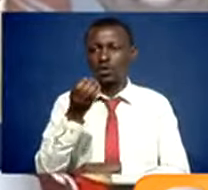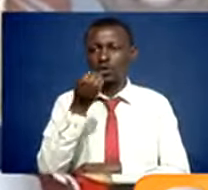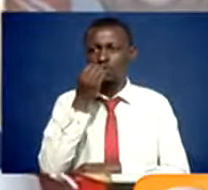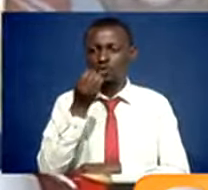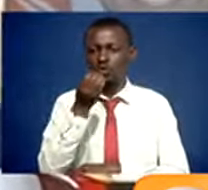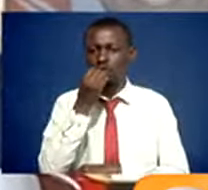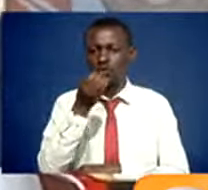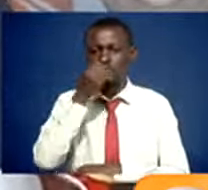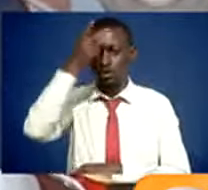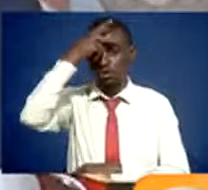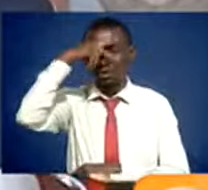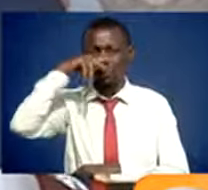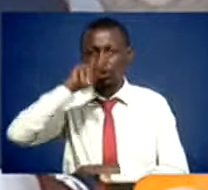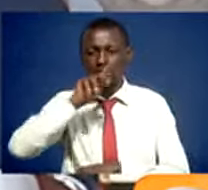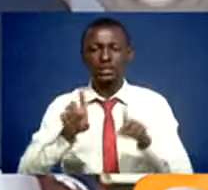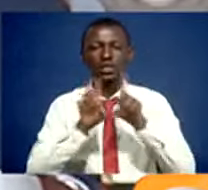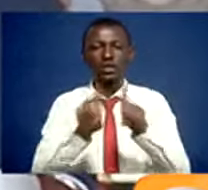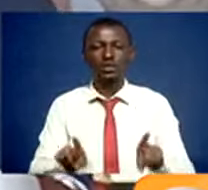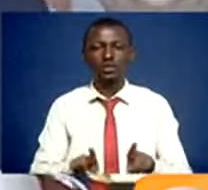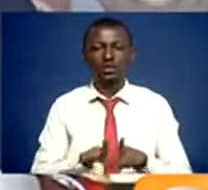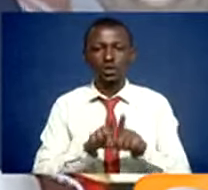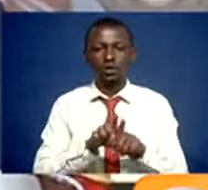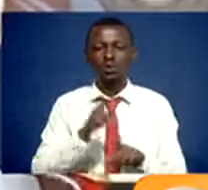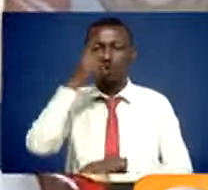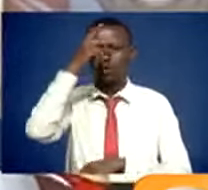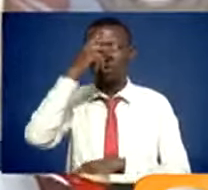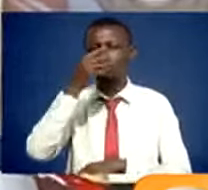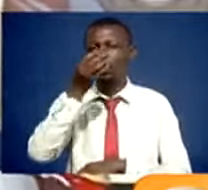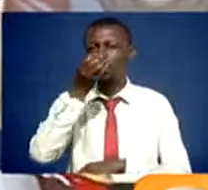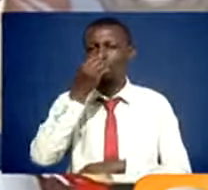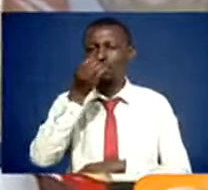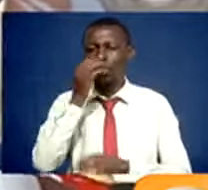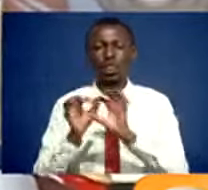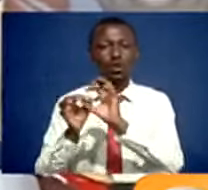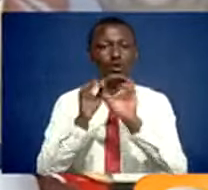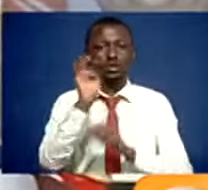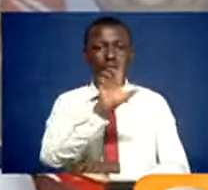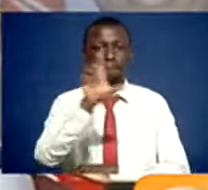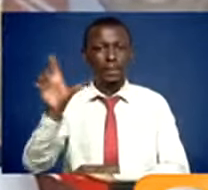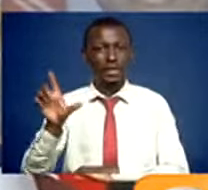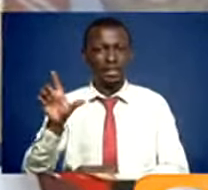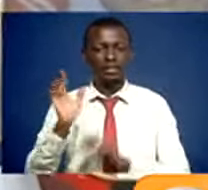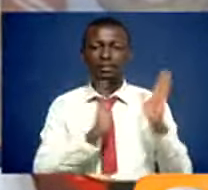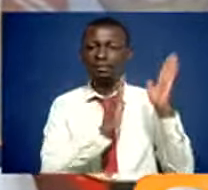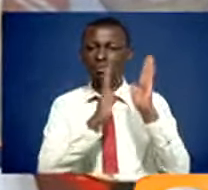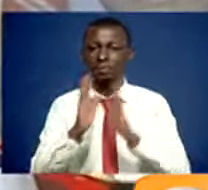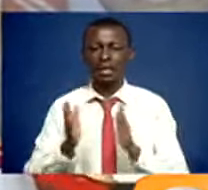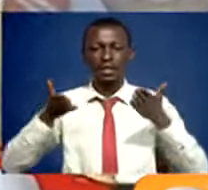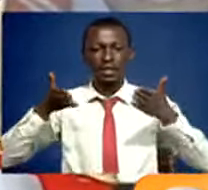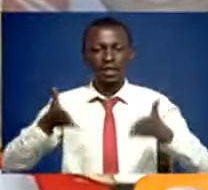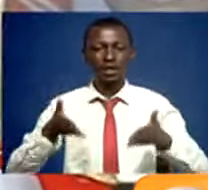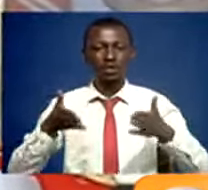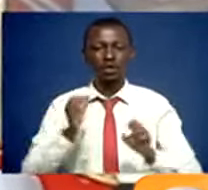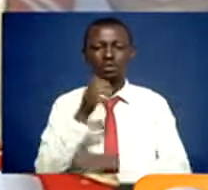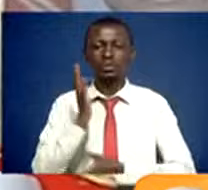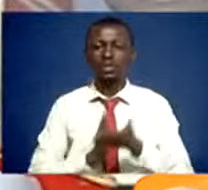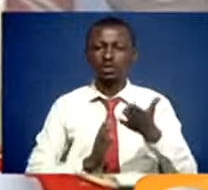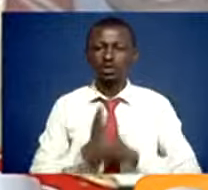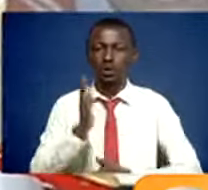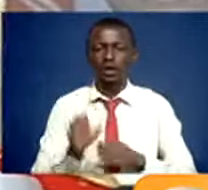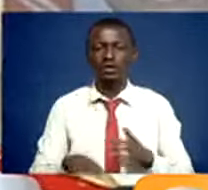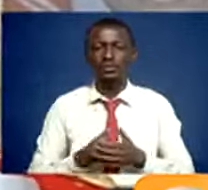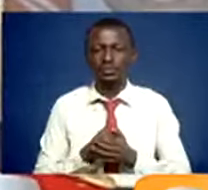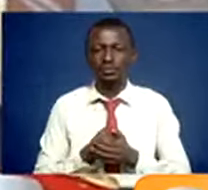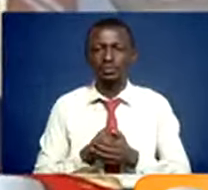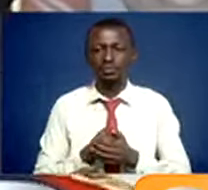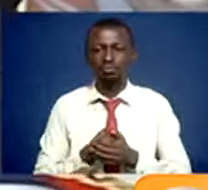Safety Policy, and a Food Safety Coordination Bill is underway. To ensure our capacity